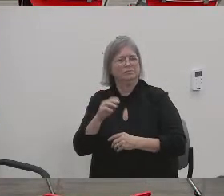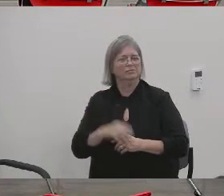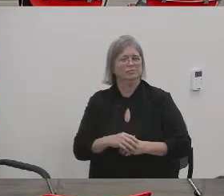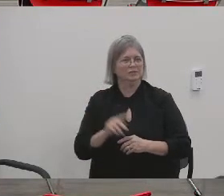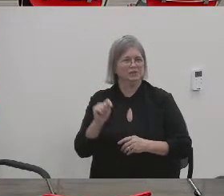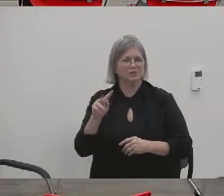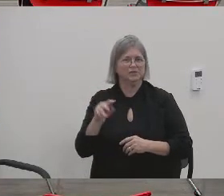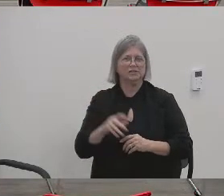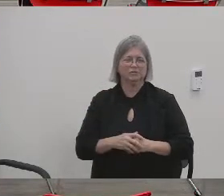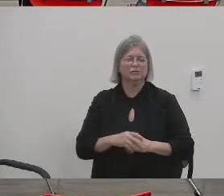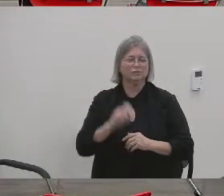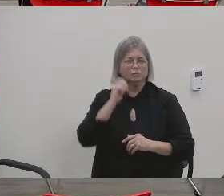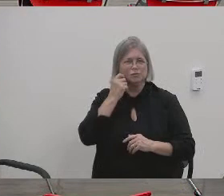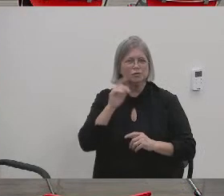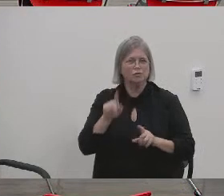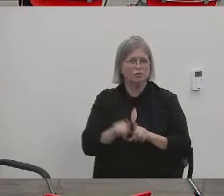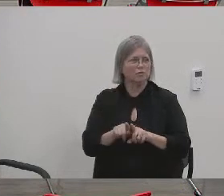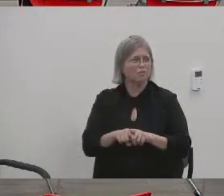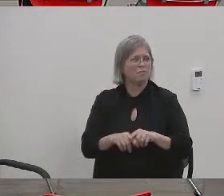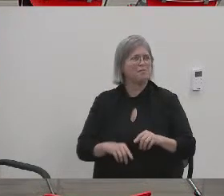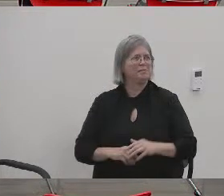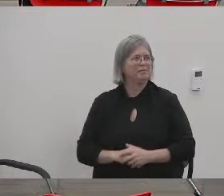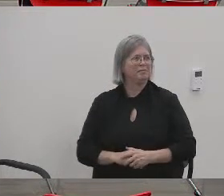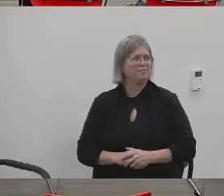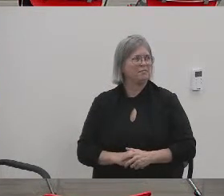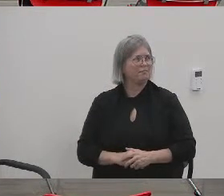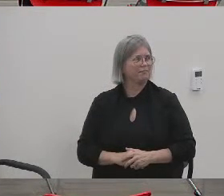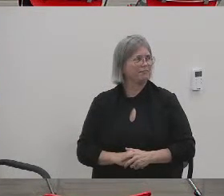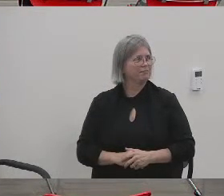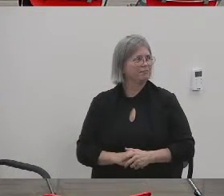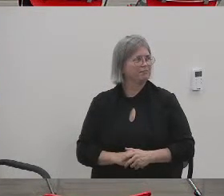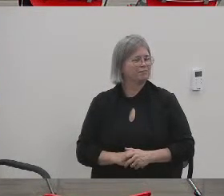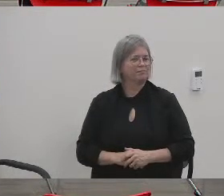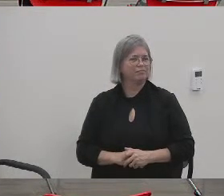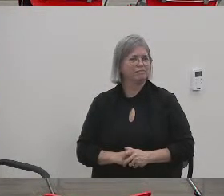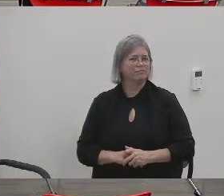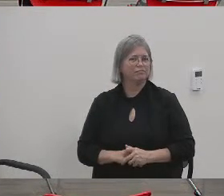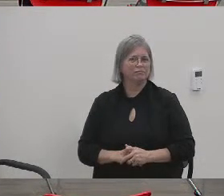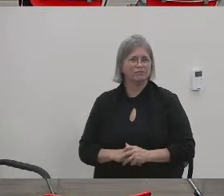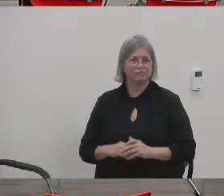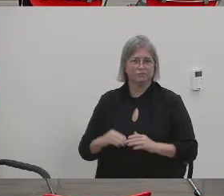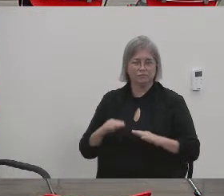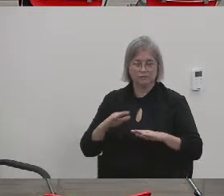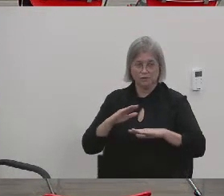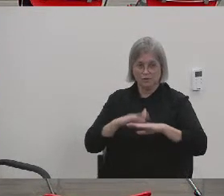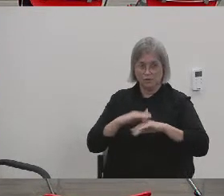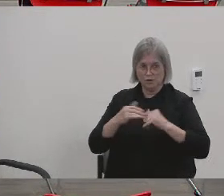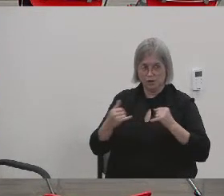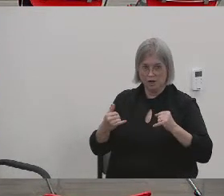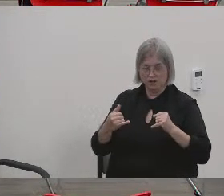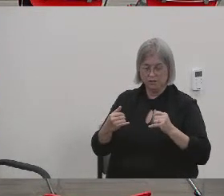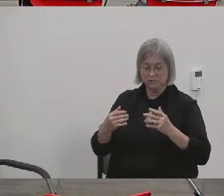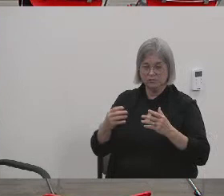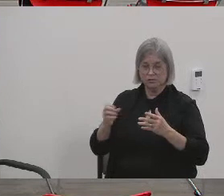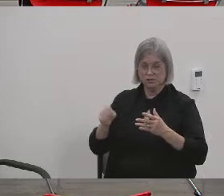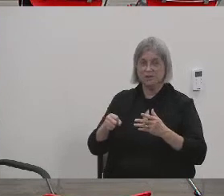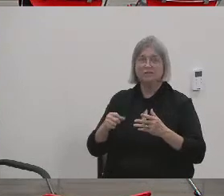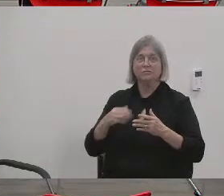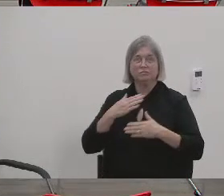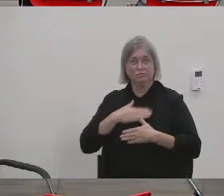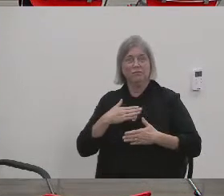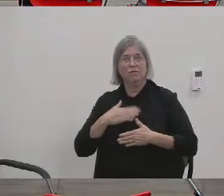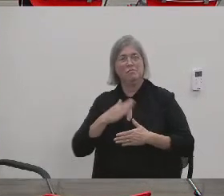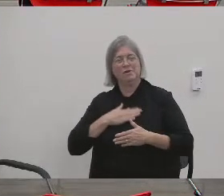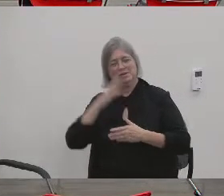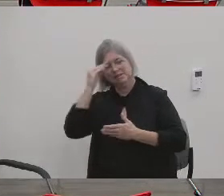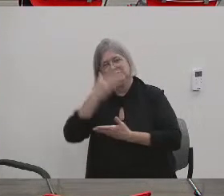I'll say, am I on? I'm on. So we're doing Eagle Online, for everyone who doesn't know, but, I've really enjoyed that my son